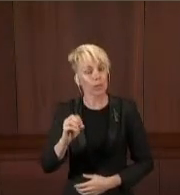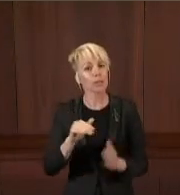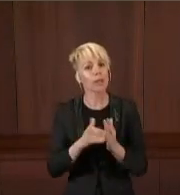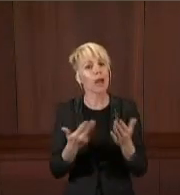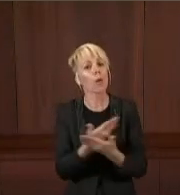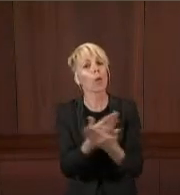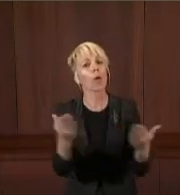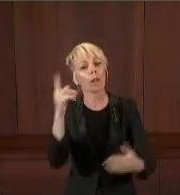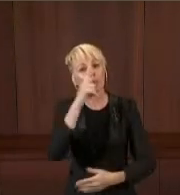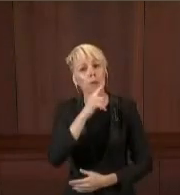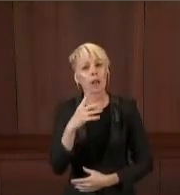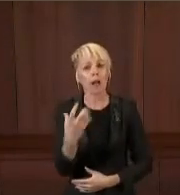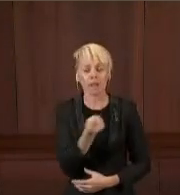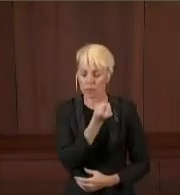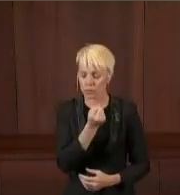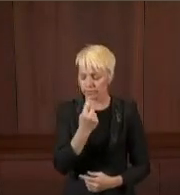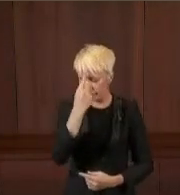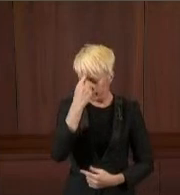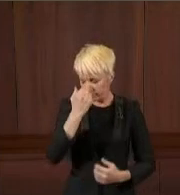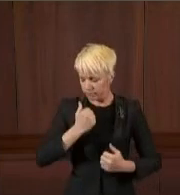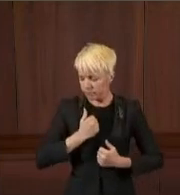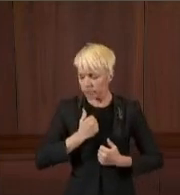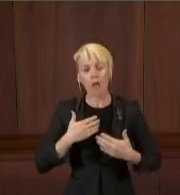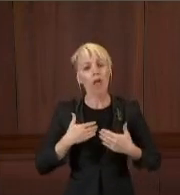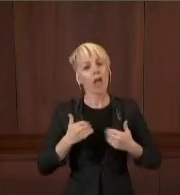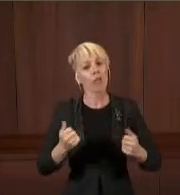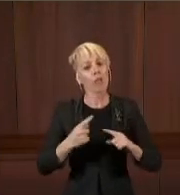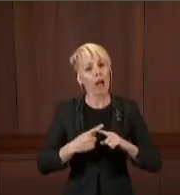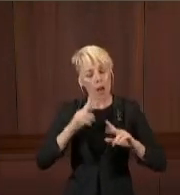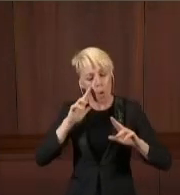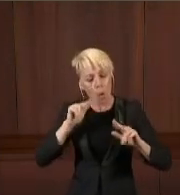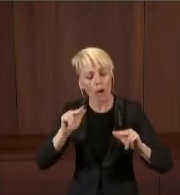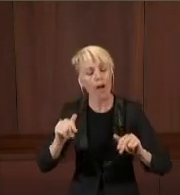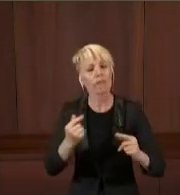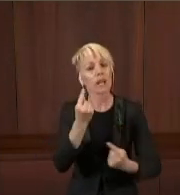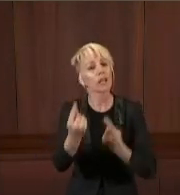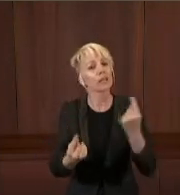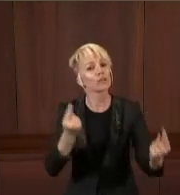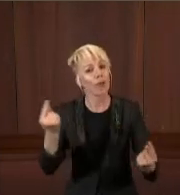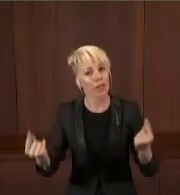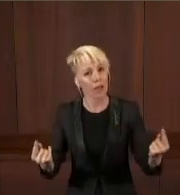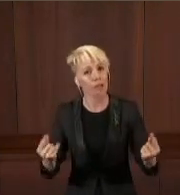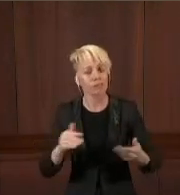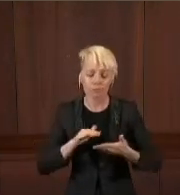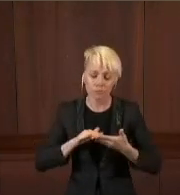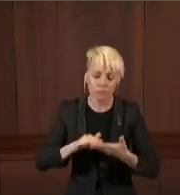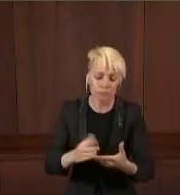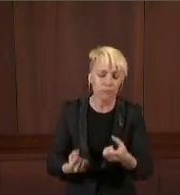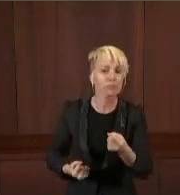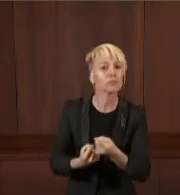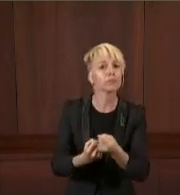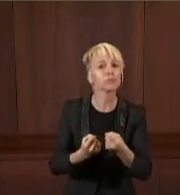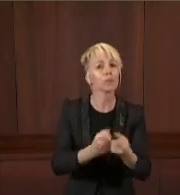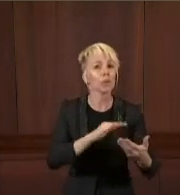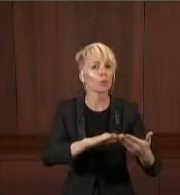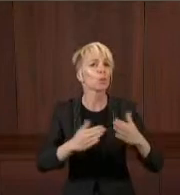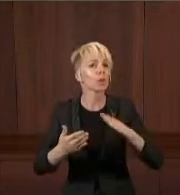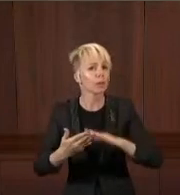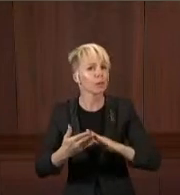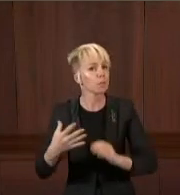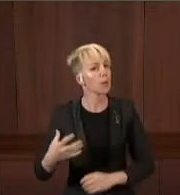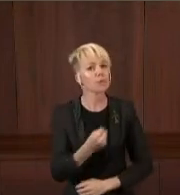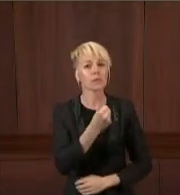own health and to look out for the well-being of others. Health and community always go together.